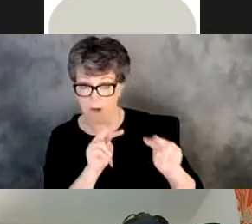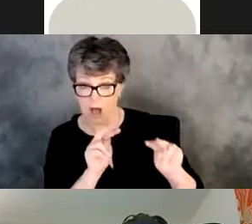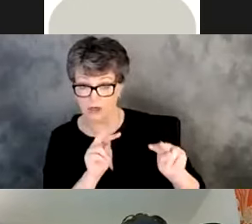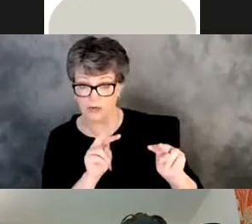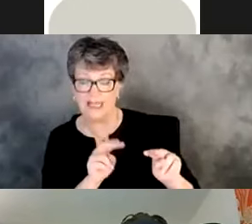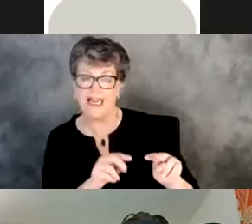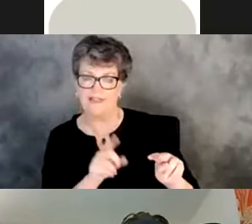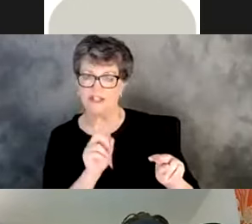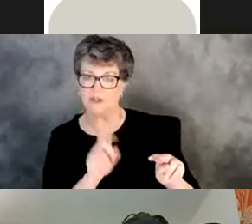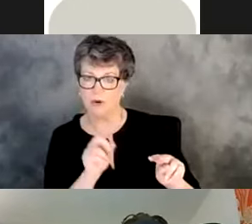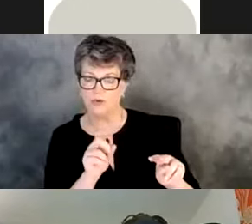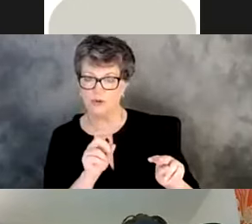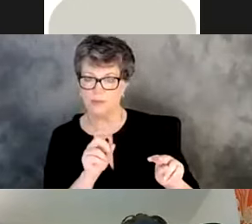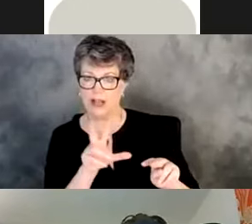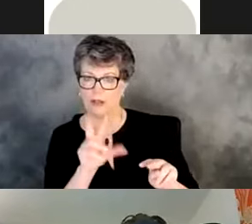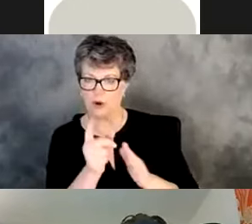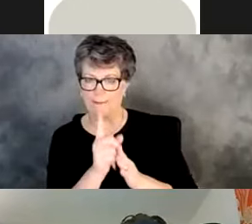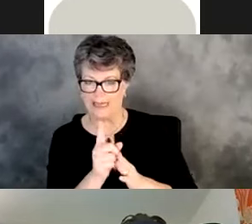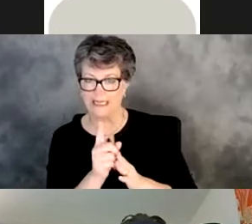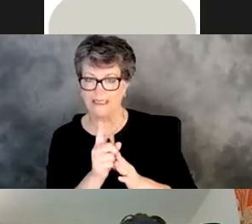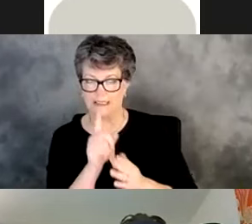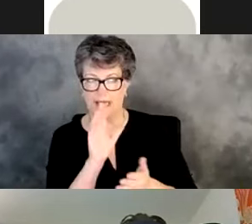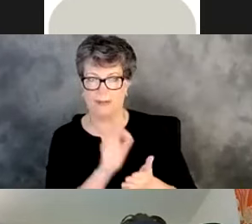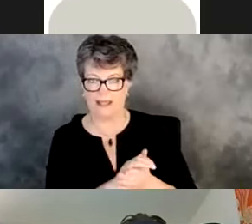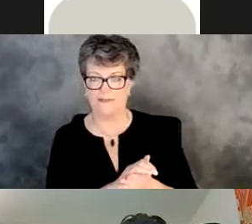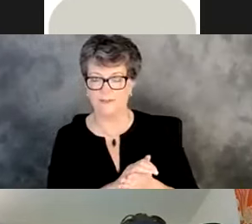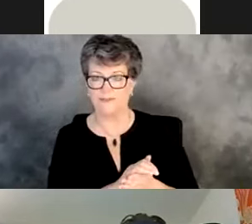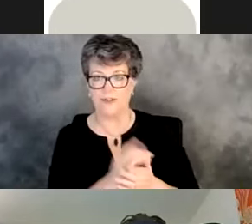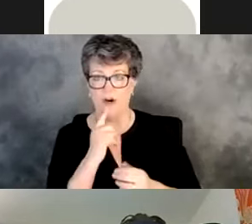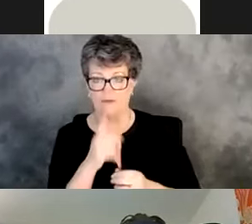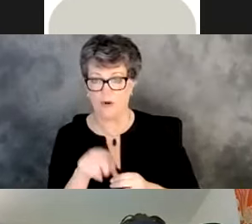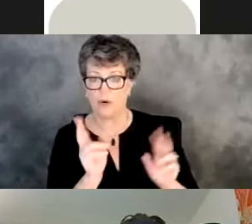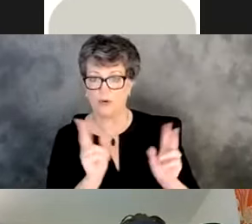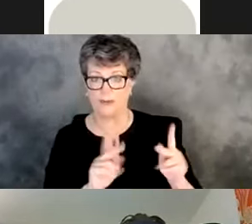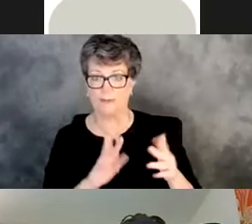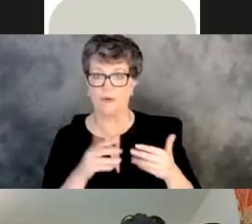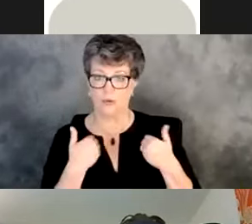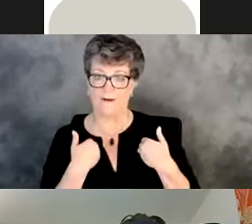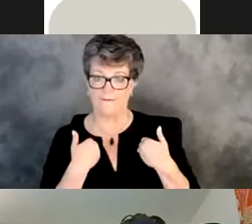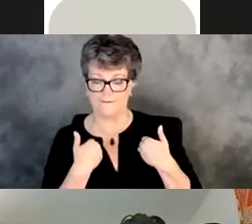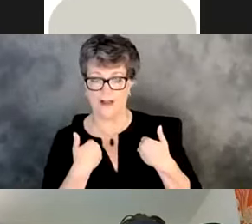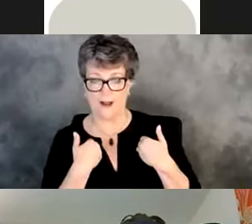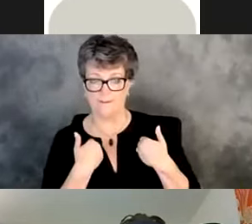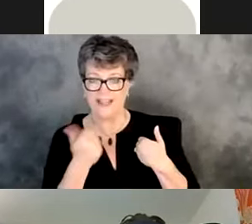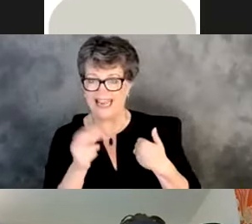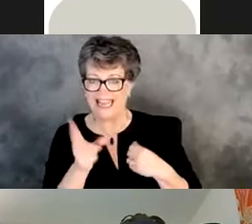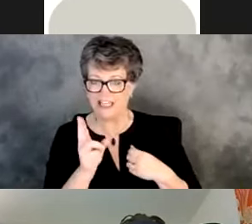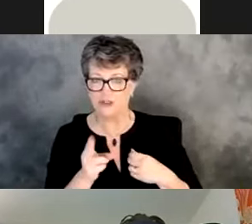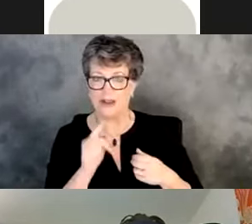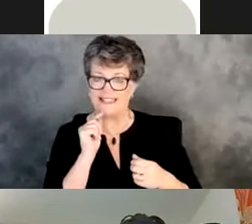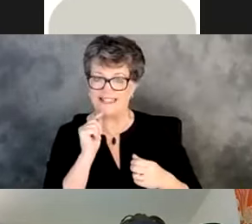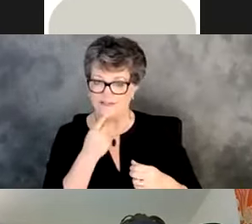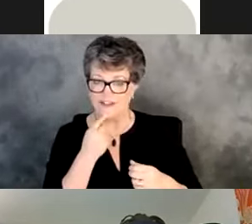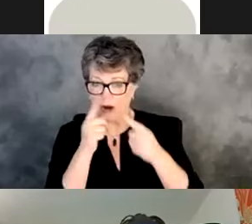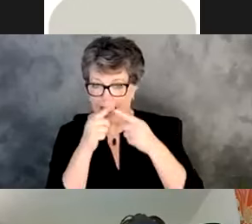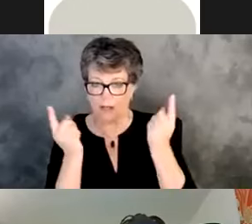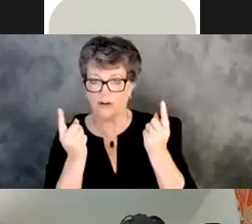to be 30 minutes, I believe, for those who have any history of severe